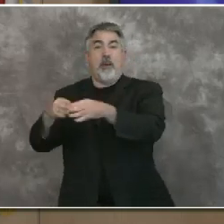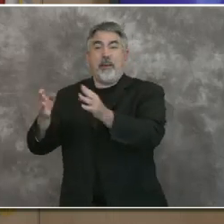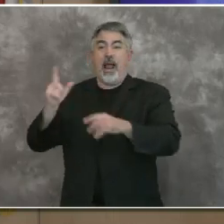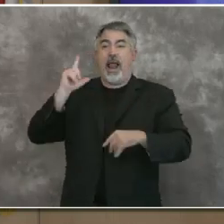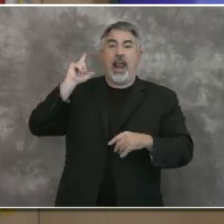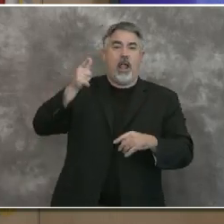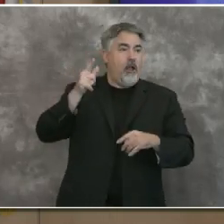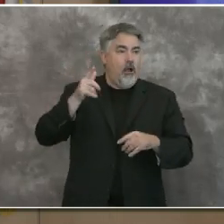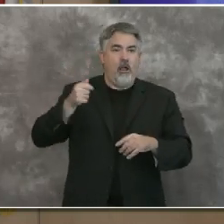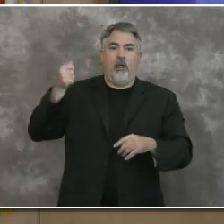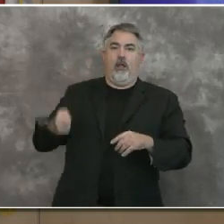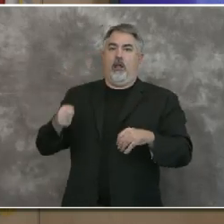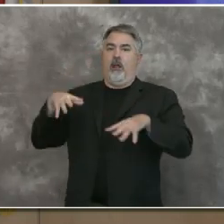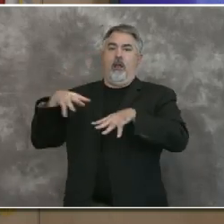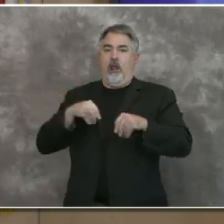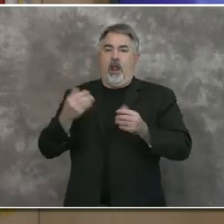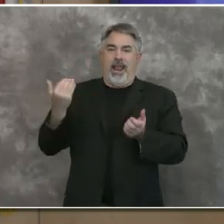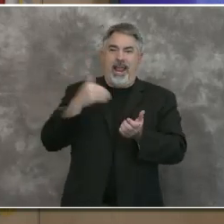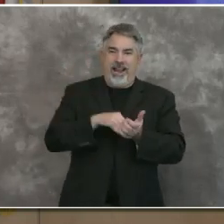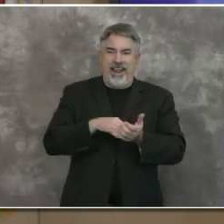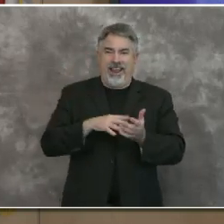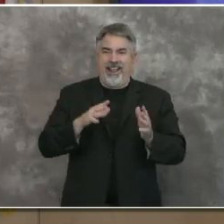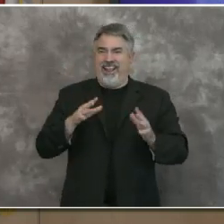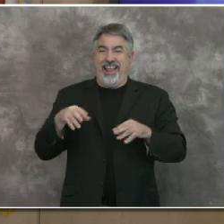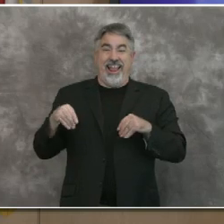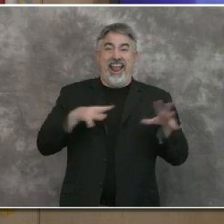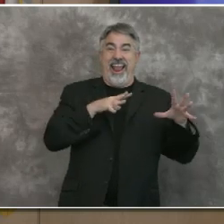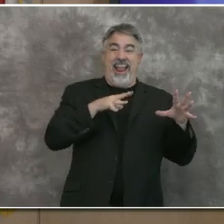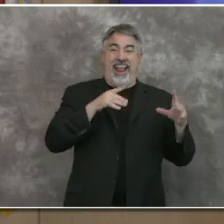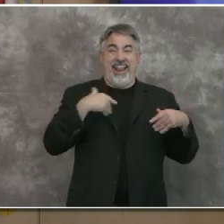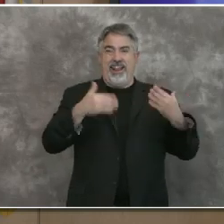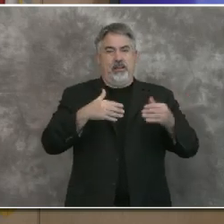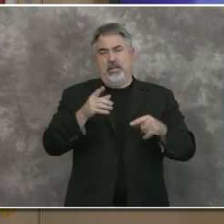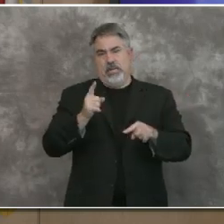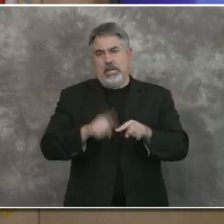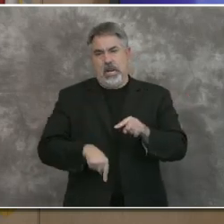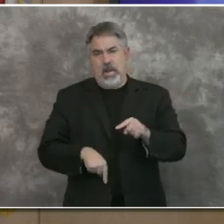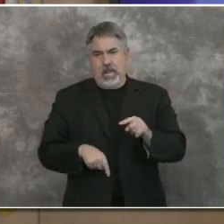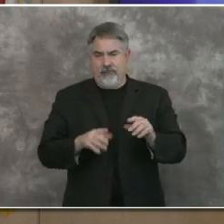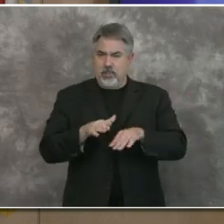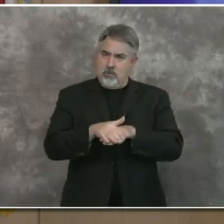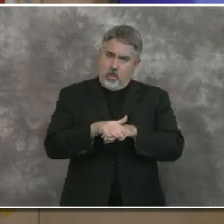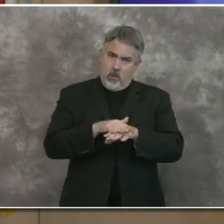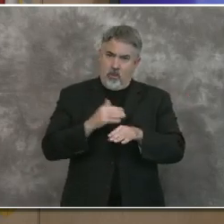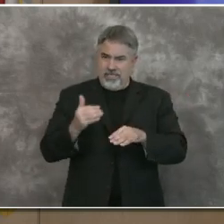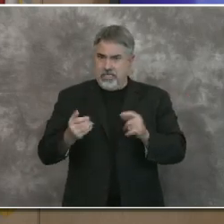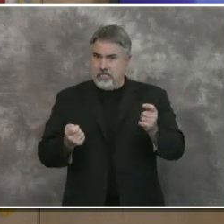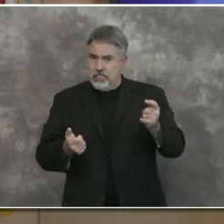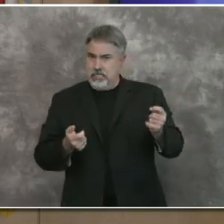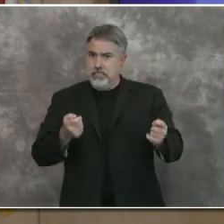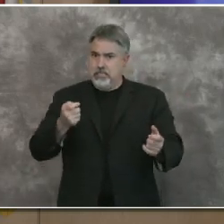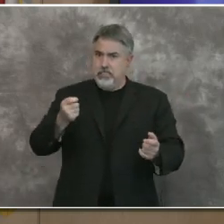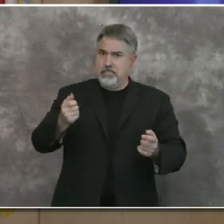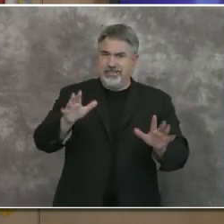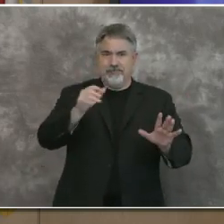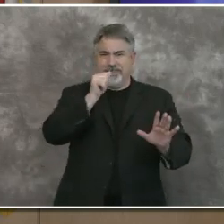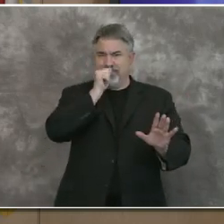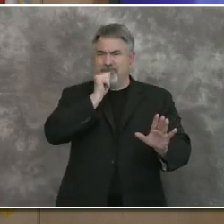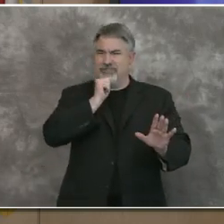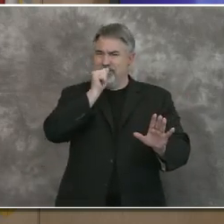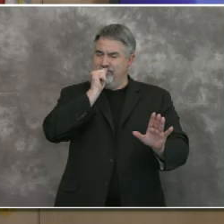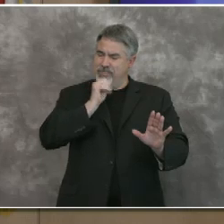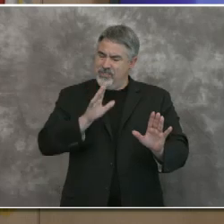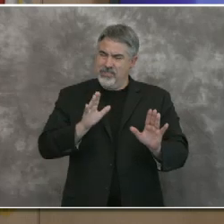button that will bring everything back online in one moment. It's going to take time for businesses and others